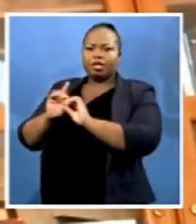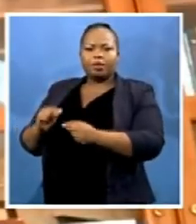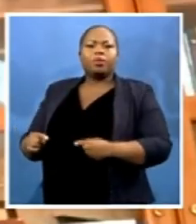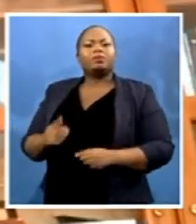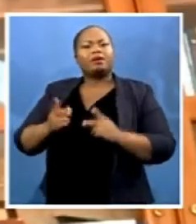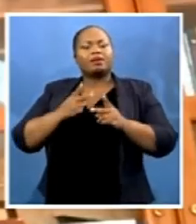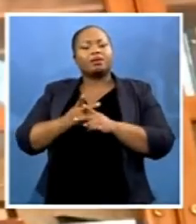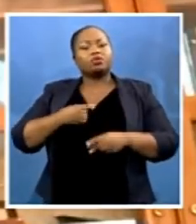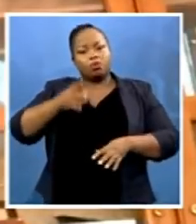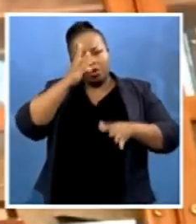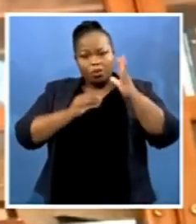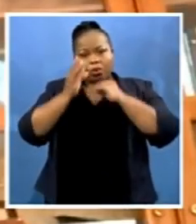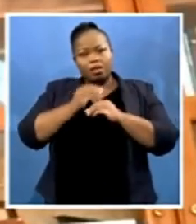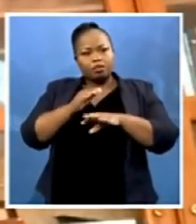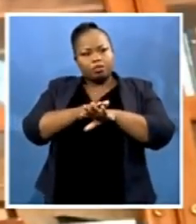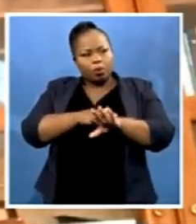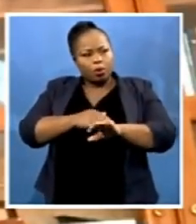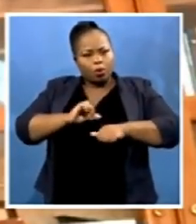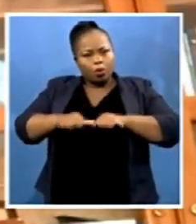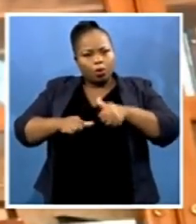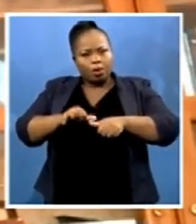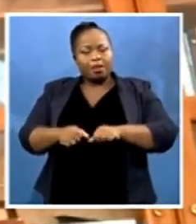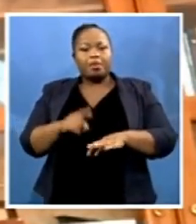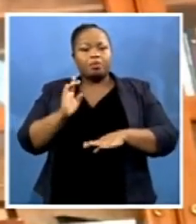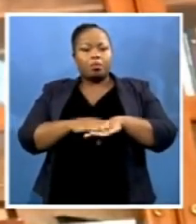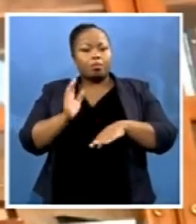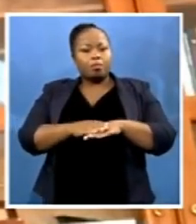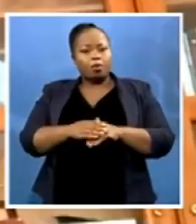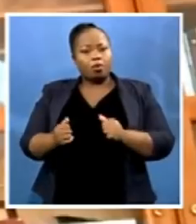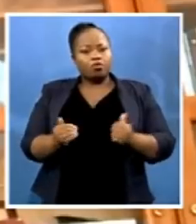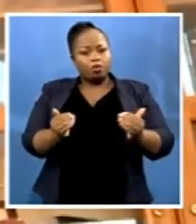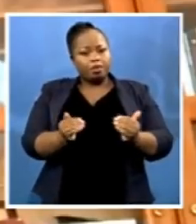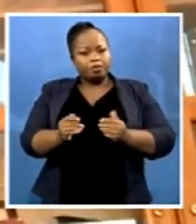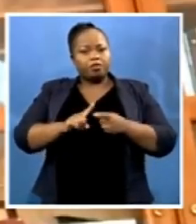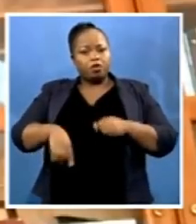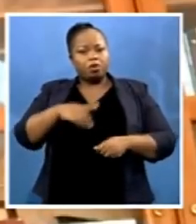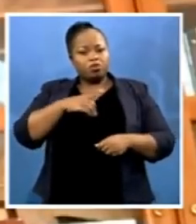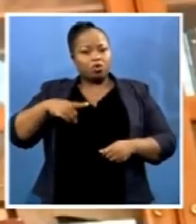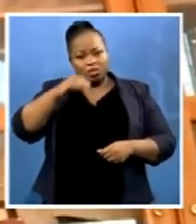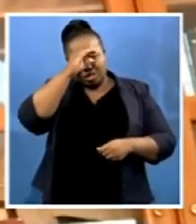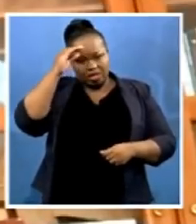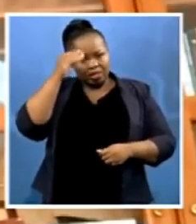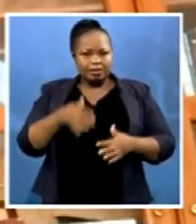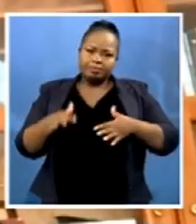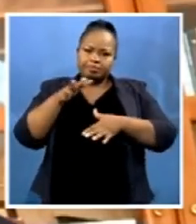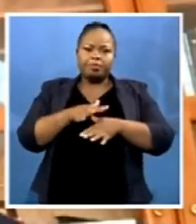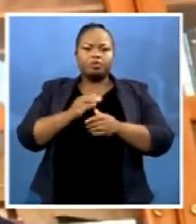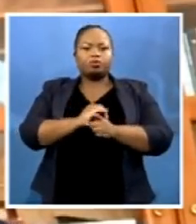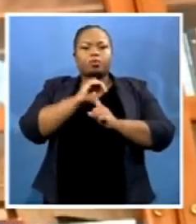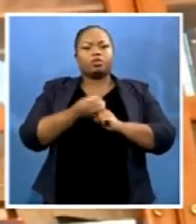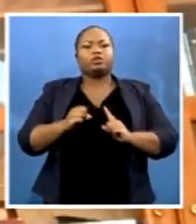very strong case management from our clinicians is one of the major issues, and protection of our staff from getting infection. Thank